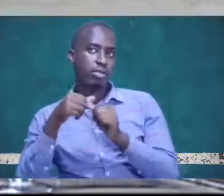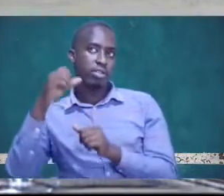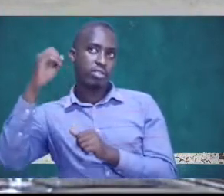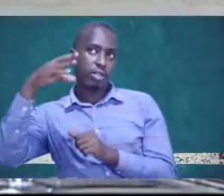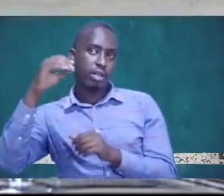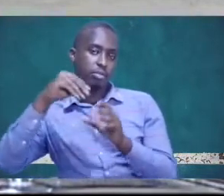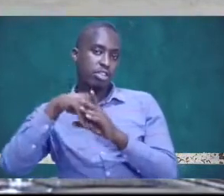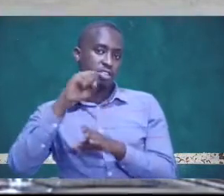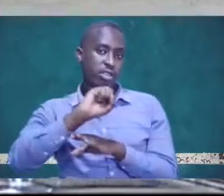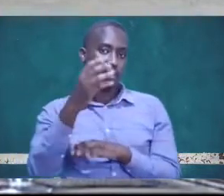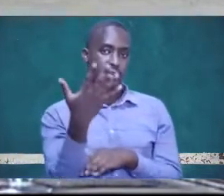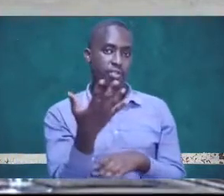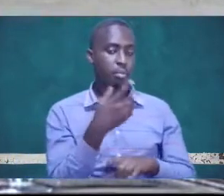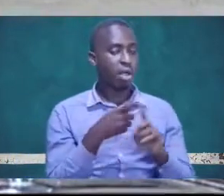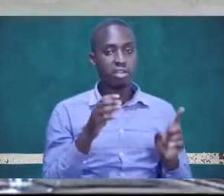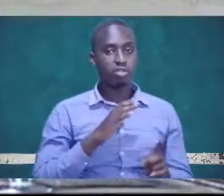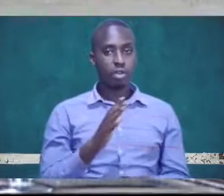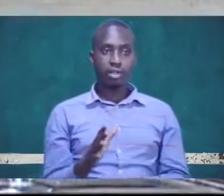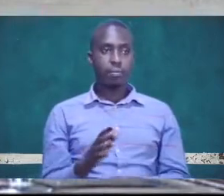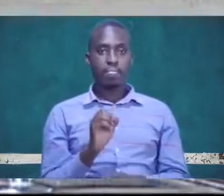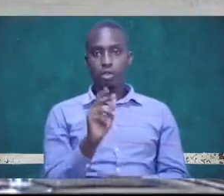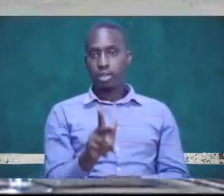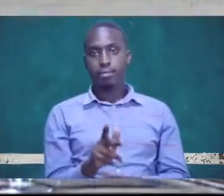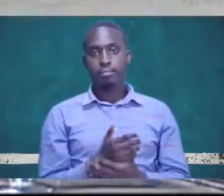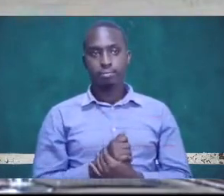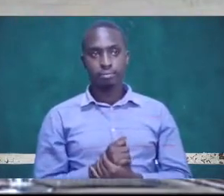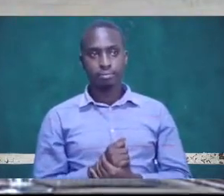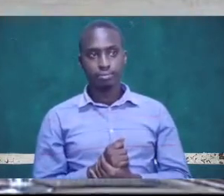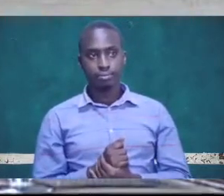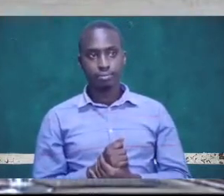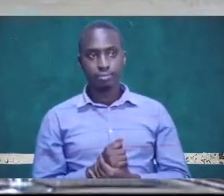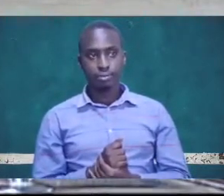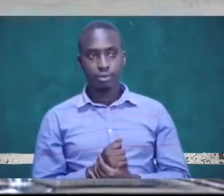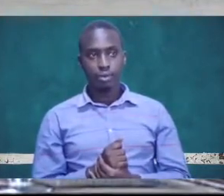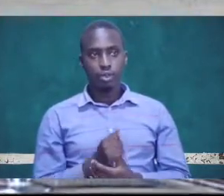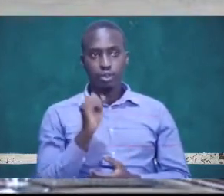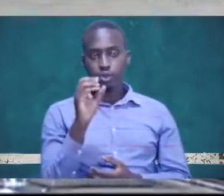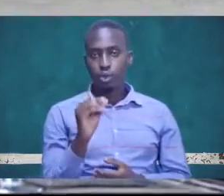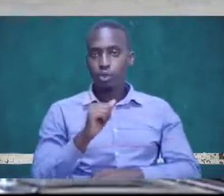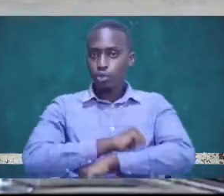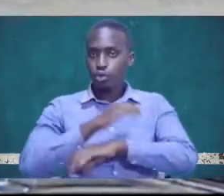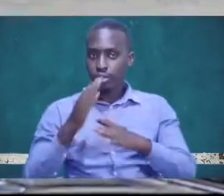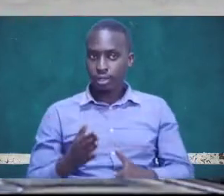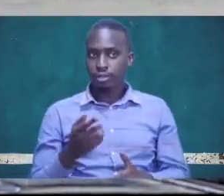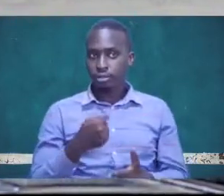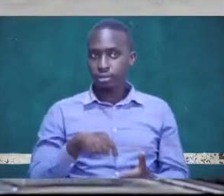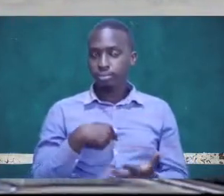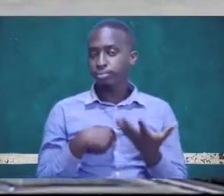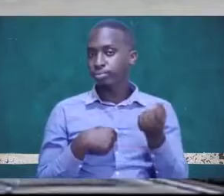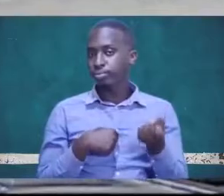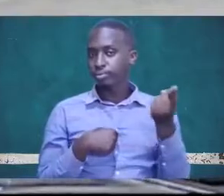5, but it is okay in scenario 5, unit 14. Okay? So then, students, we have this